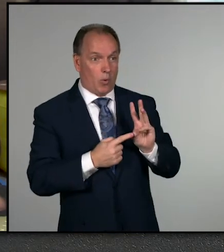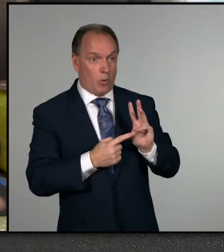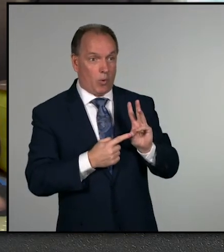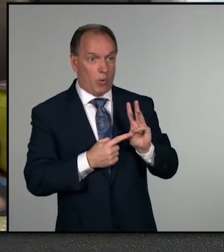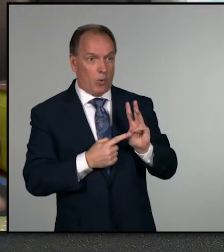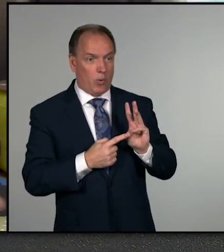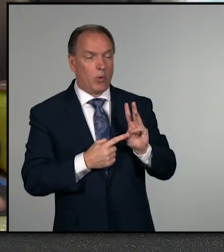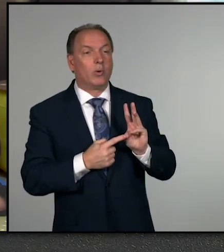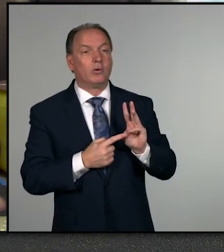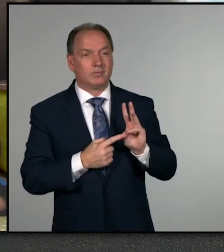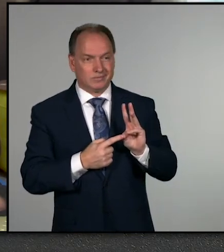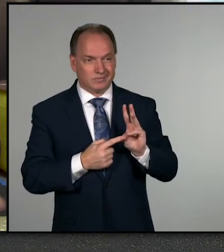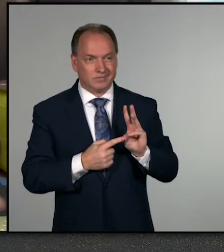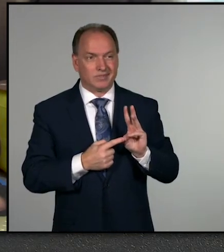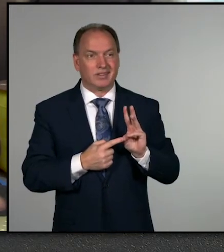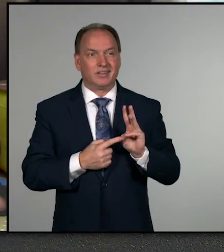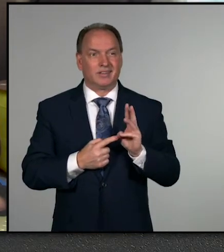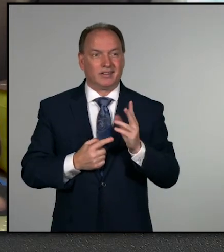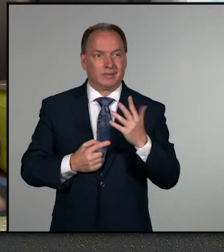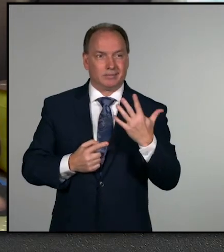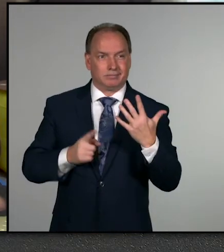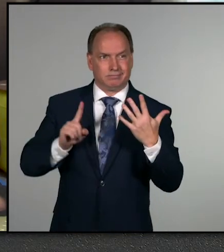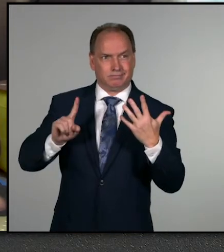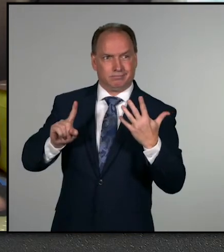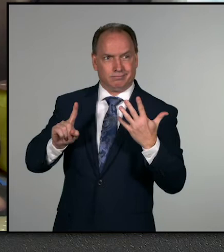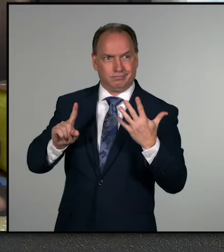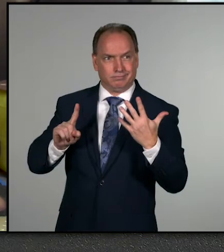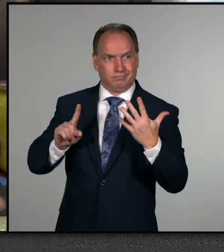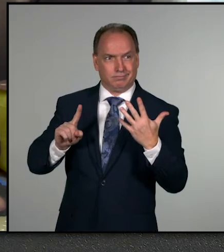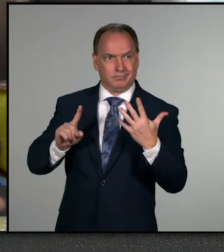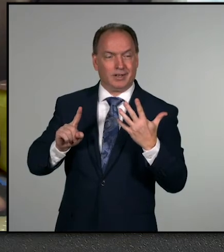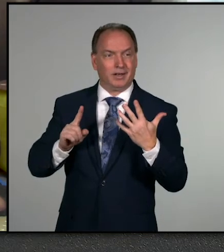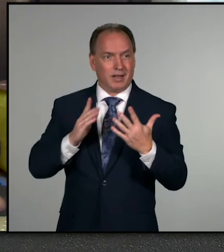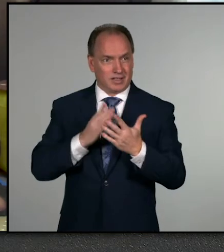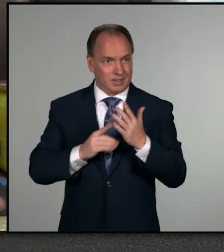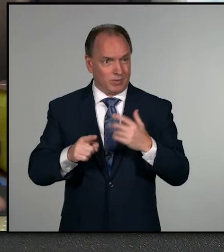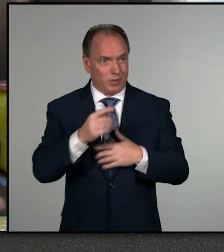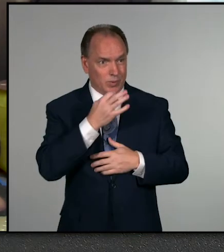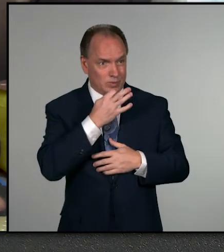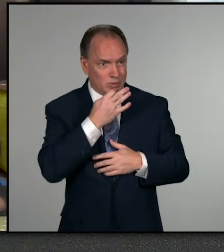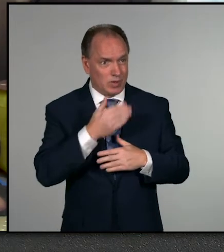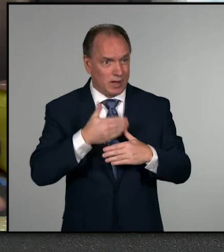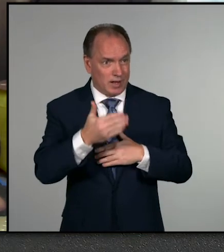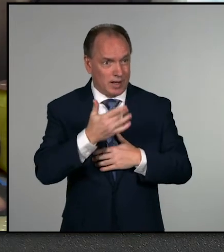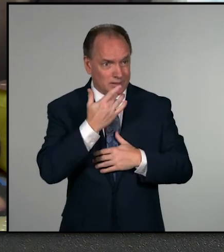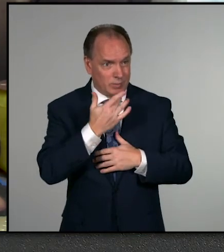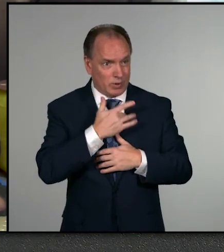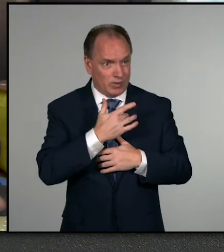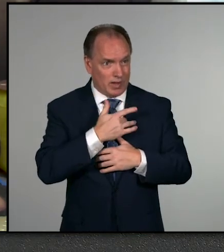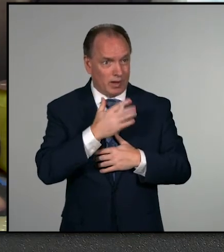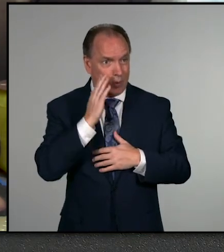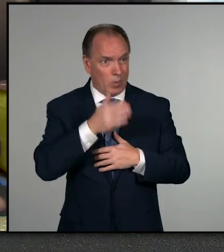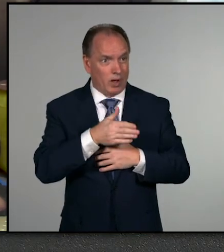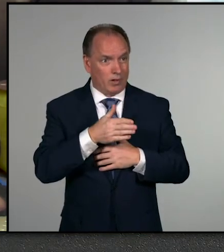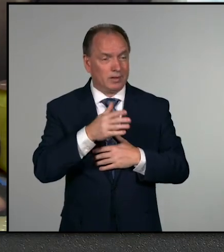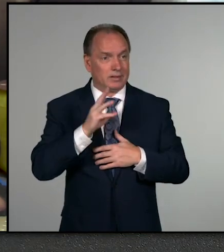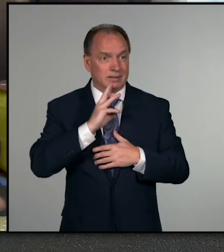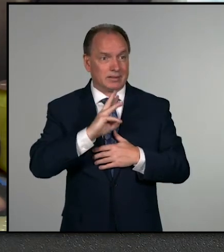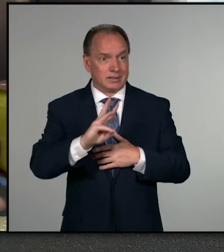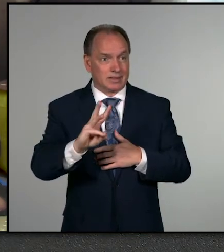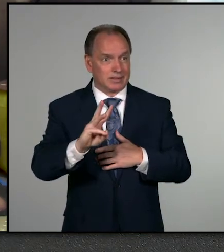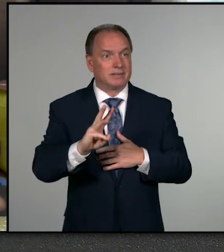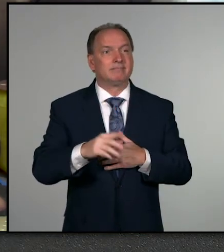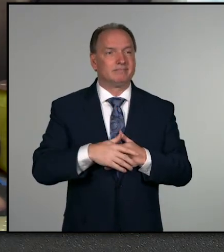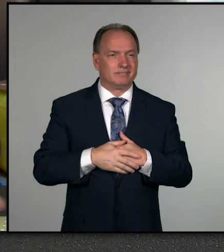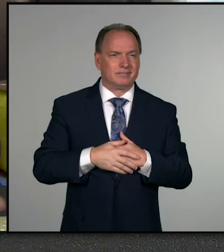one? Number 6. Oh my goodness. Some of you will be 6 on your next birthday. Let's